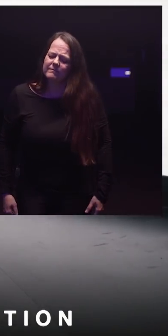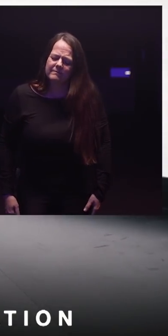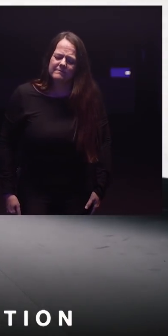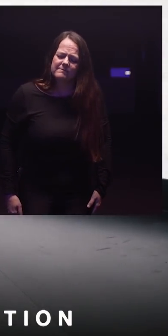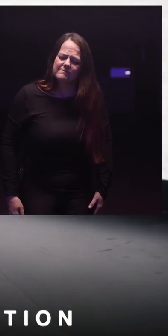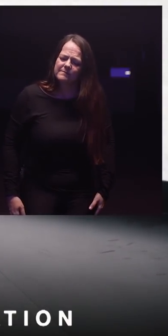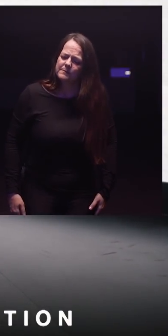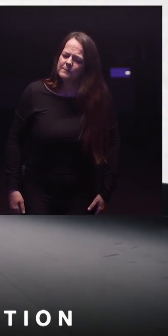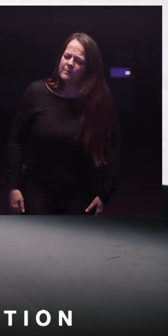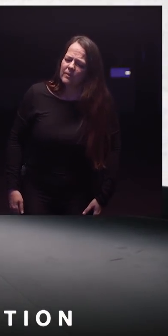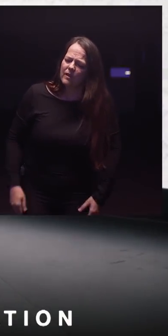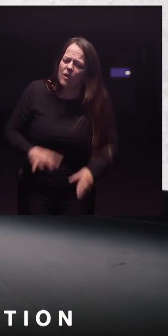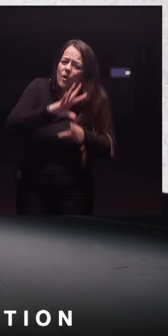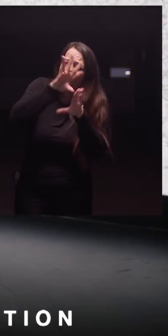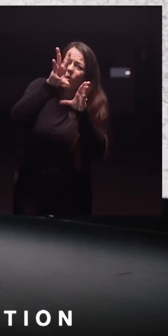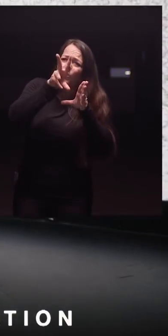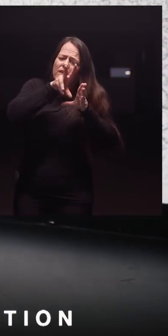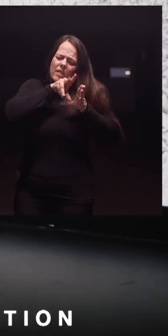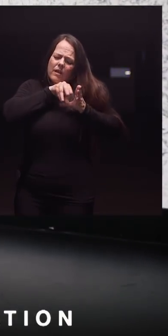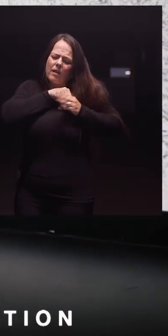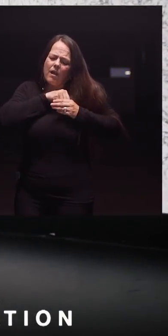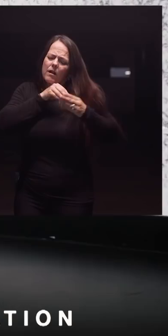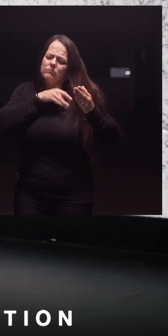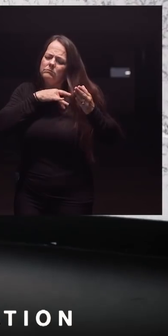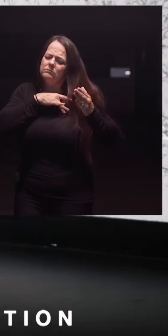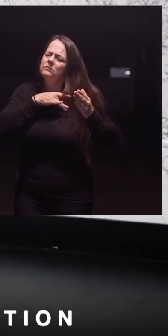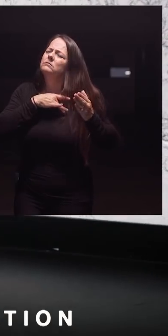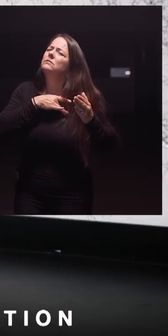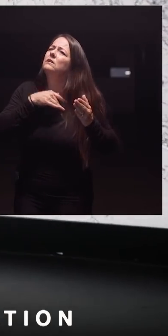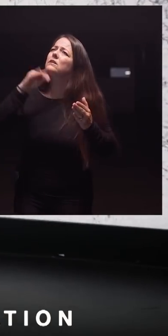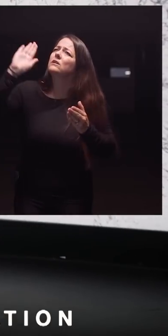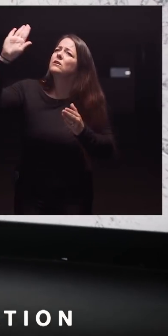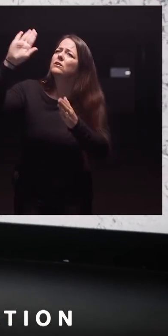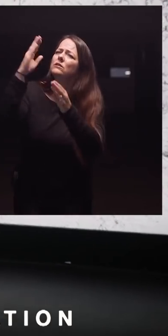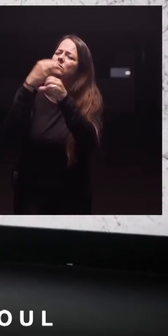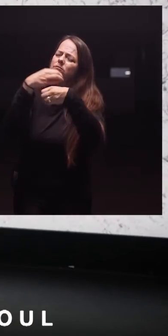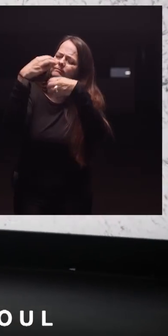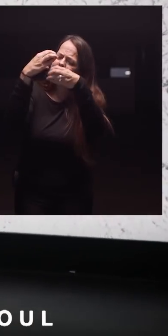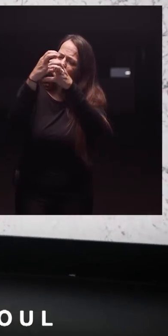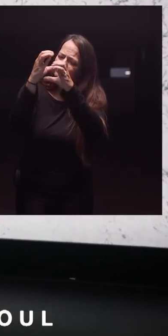From the heart of your creation,